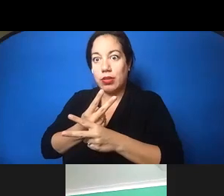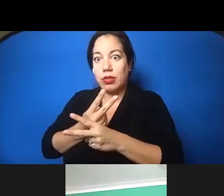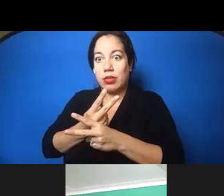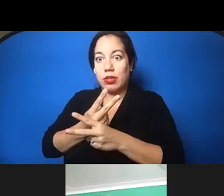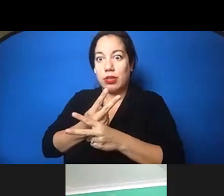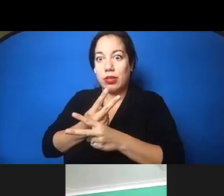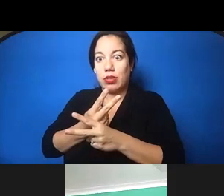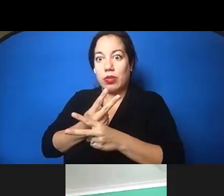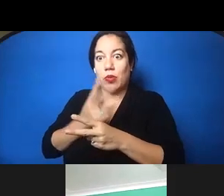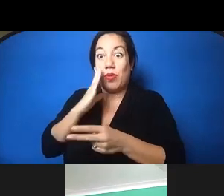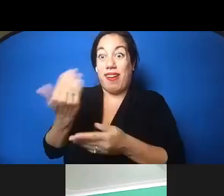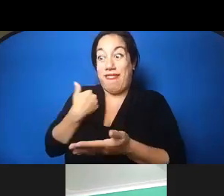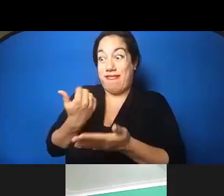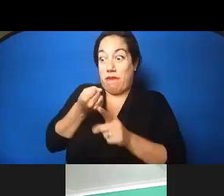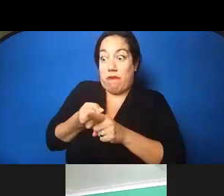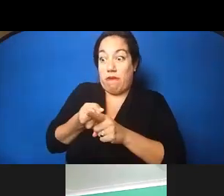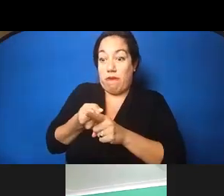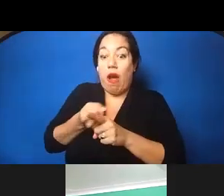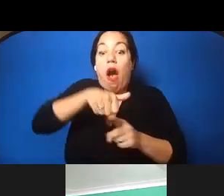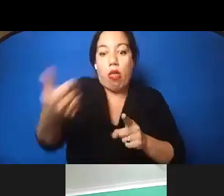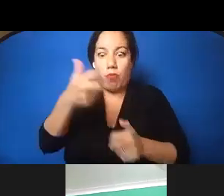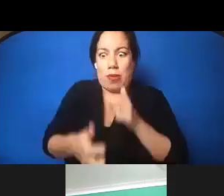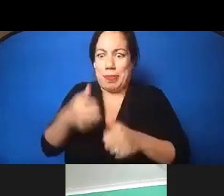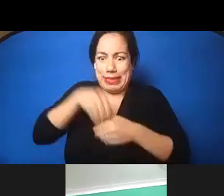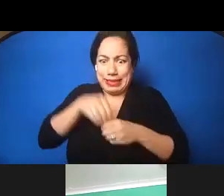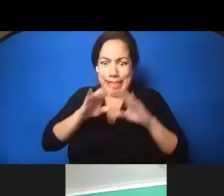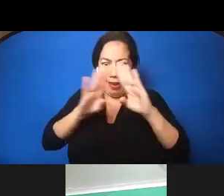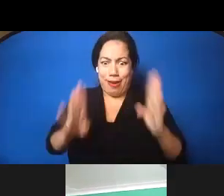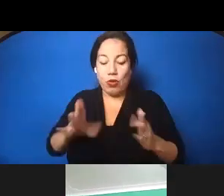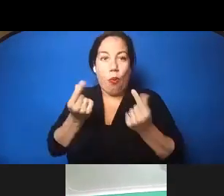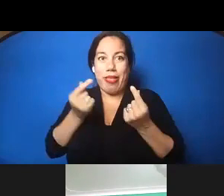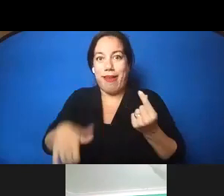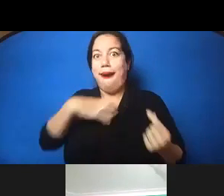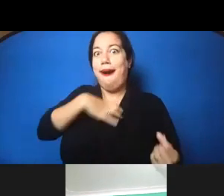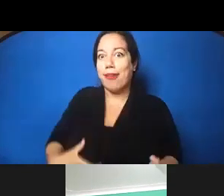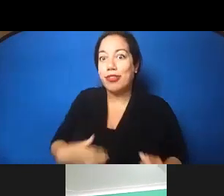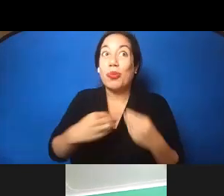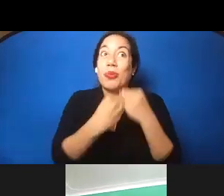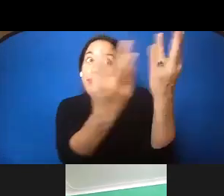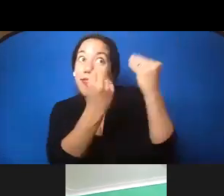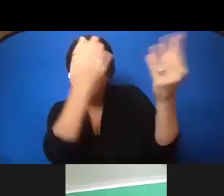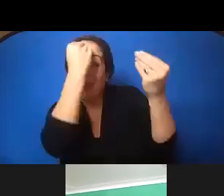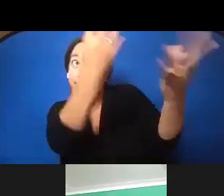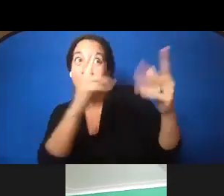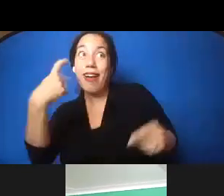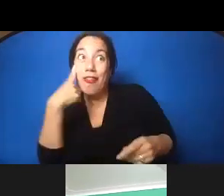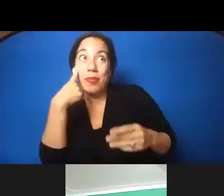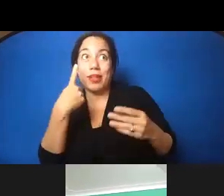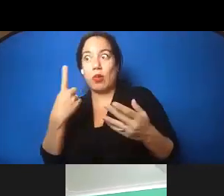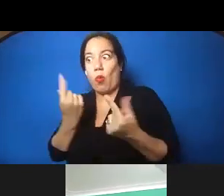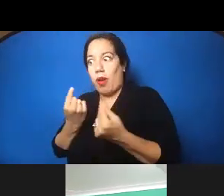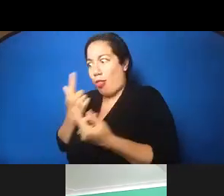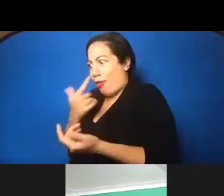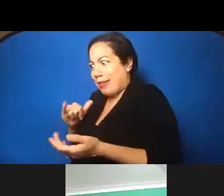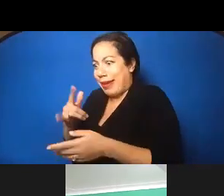our houses, and which is hunger. So we are also giving government some policy frameworks and some policy recommendations. What needs to be